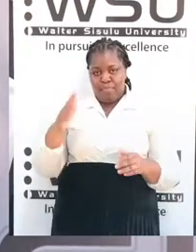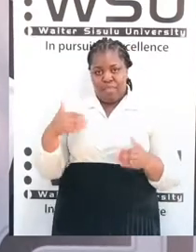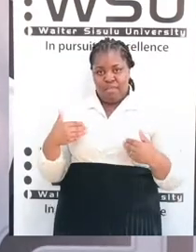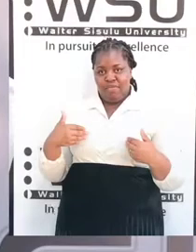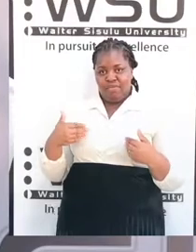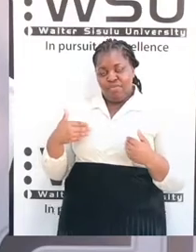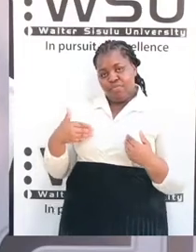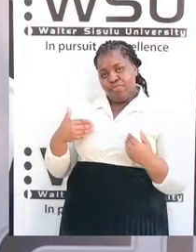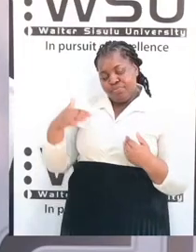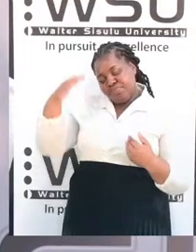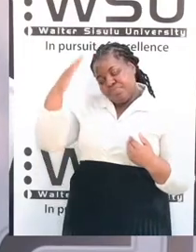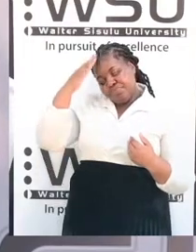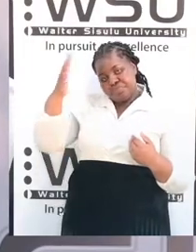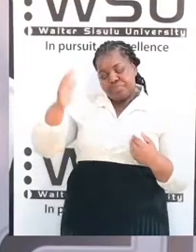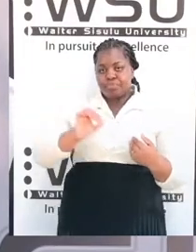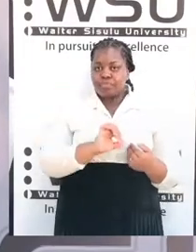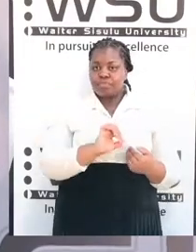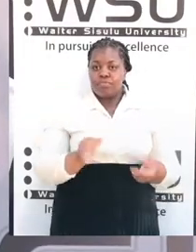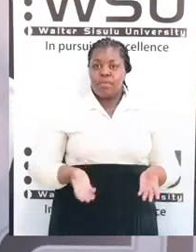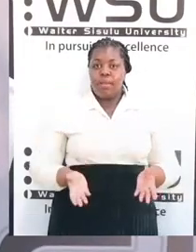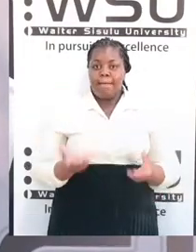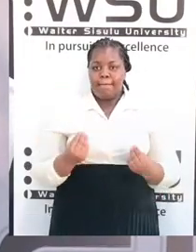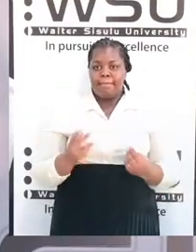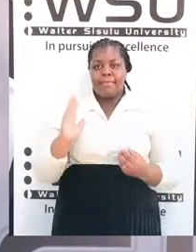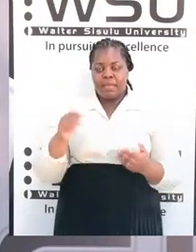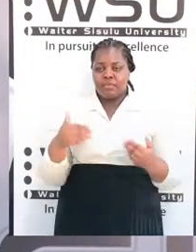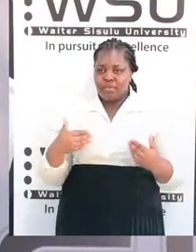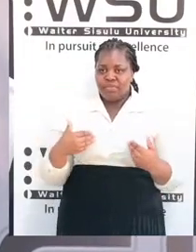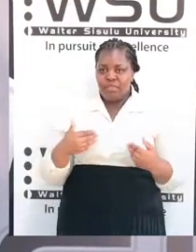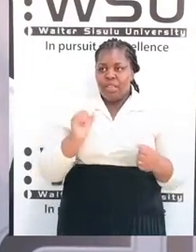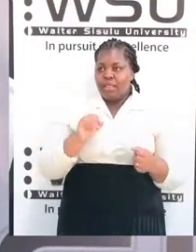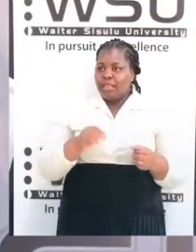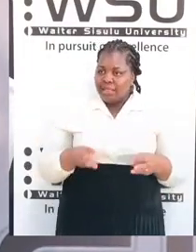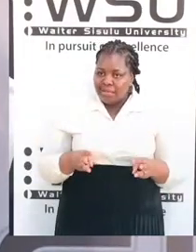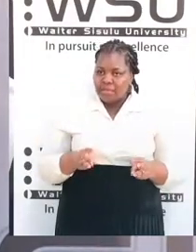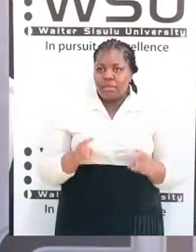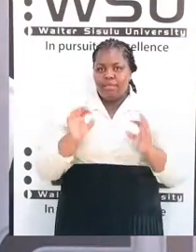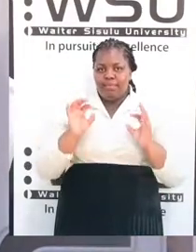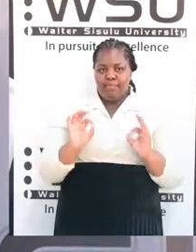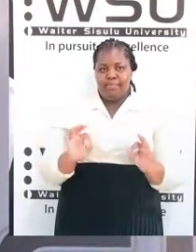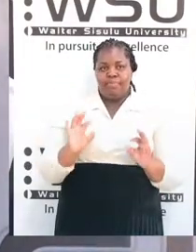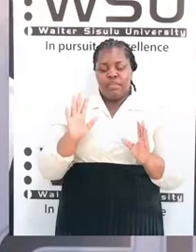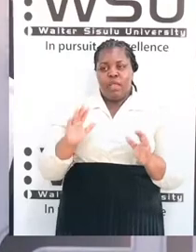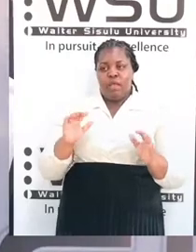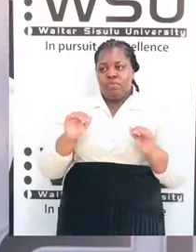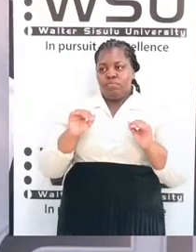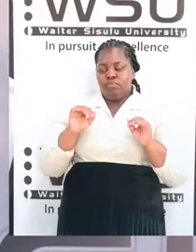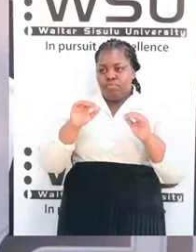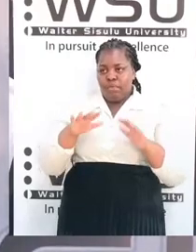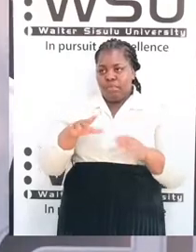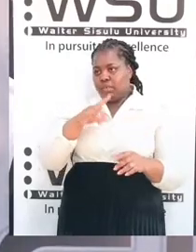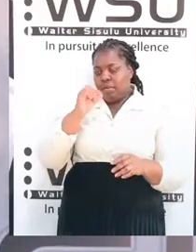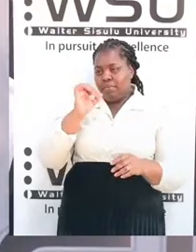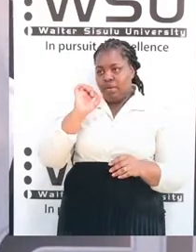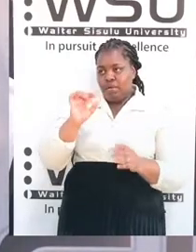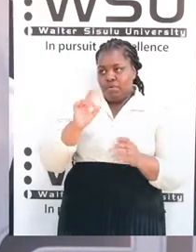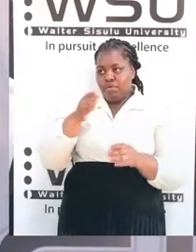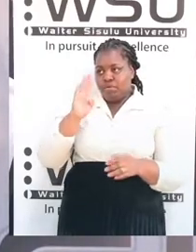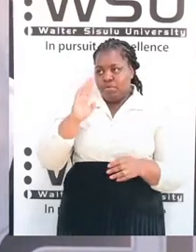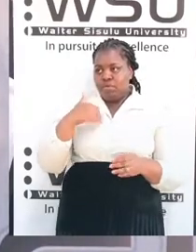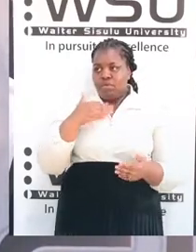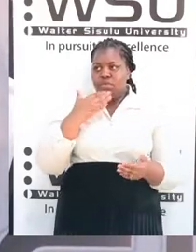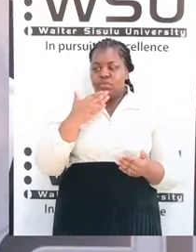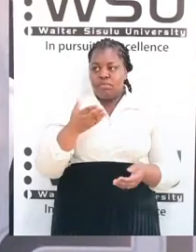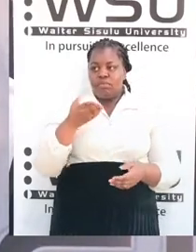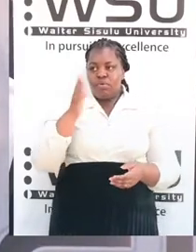bevuyela izidanga abanazo bazivuyele ngendlela ezawuzukisa igama lakho unguThixo. Siyabonga